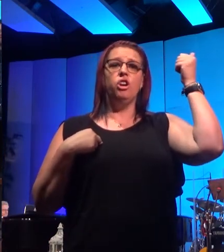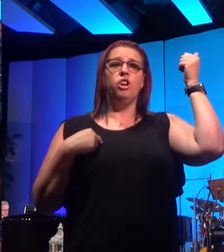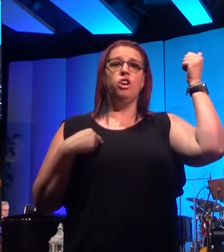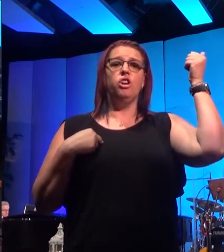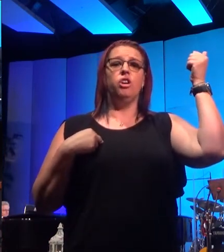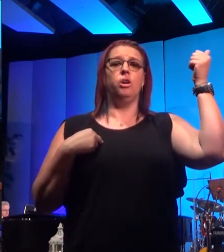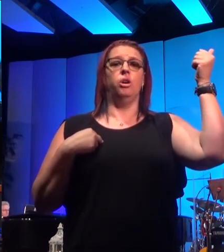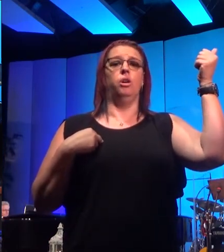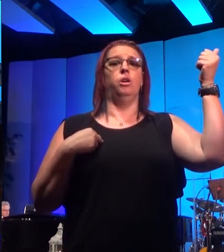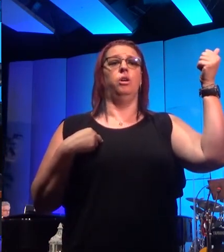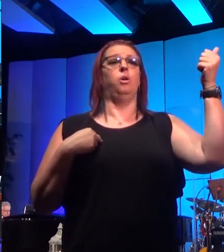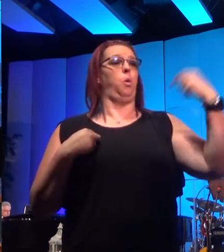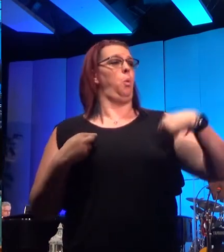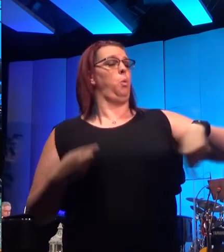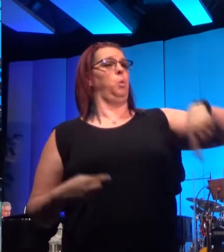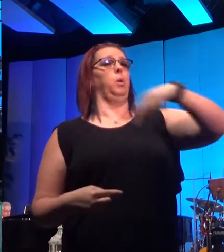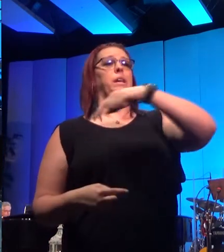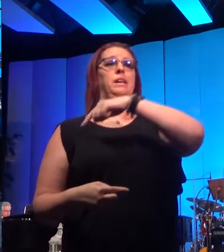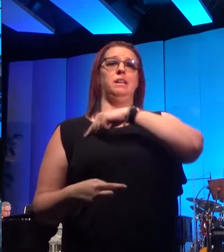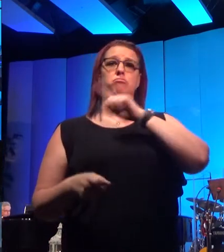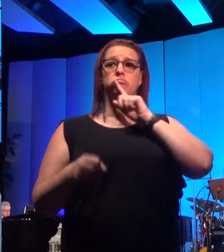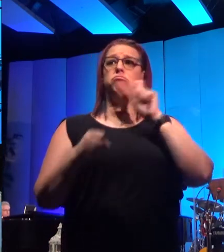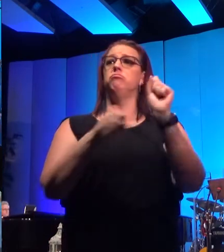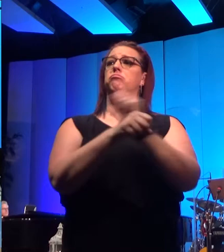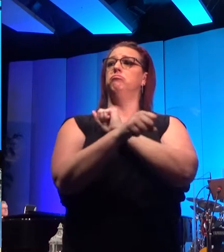we are one,